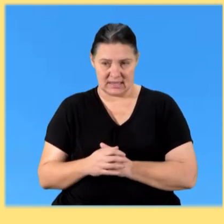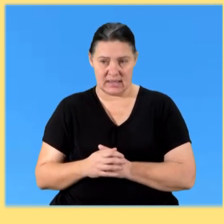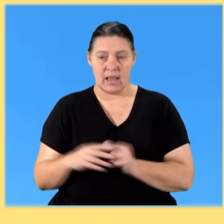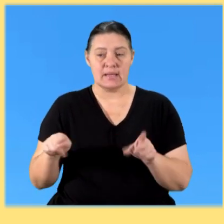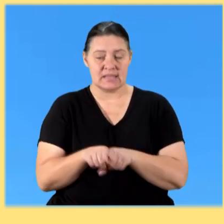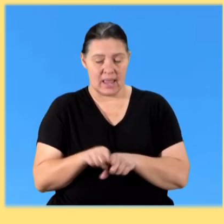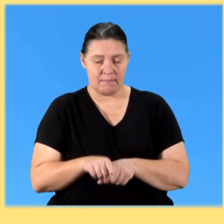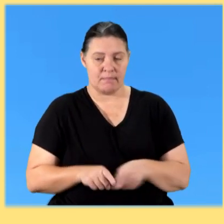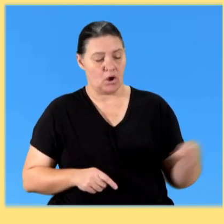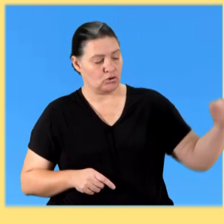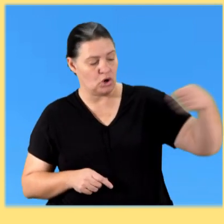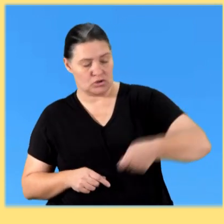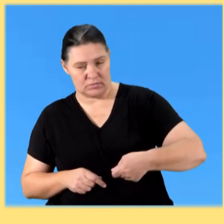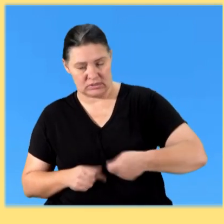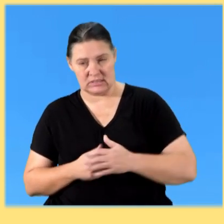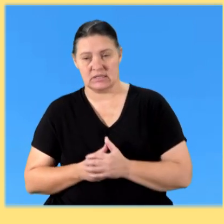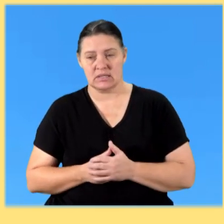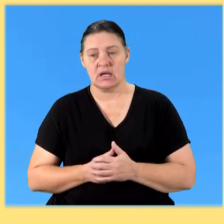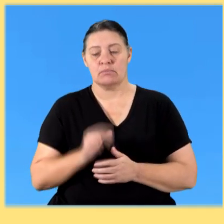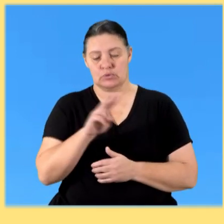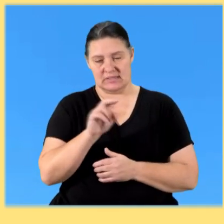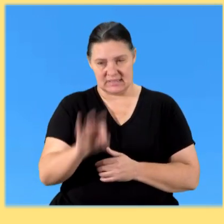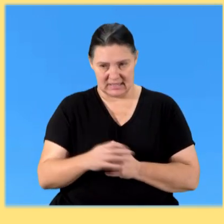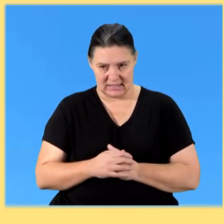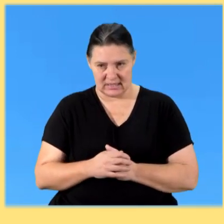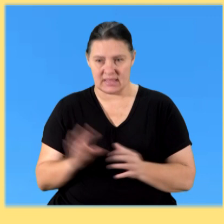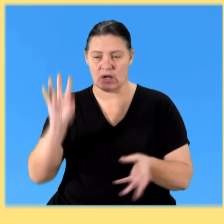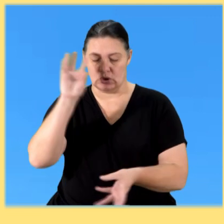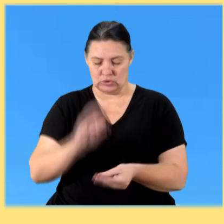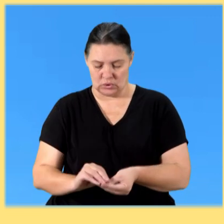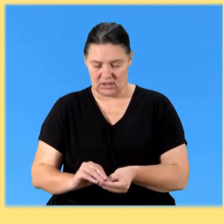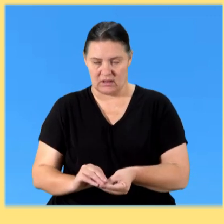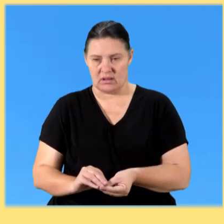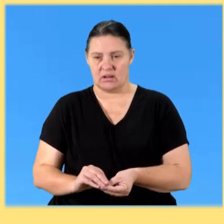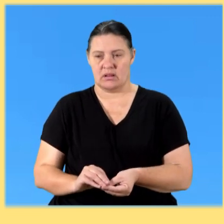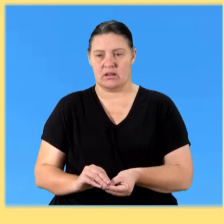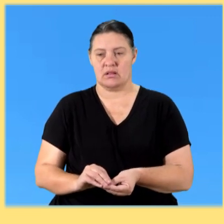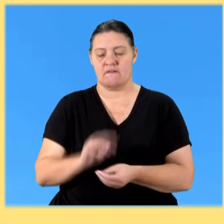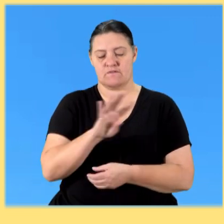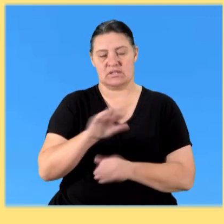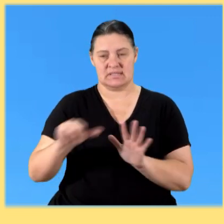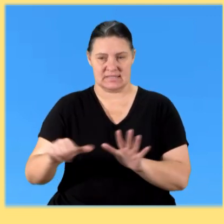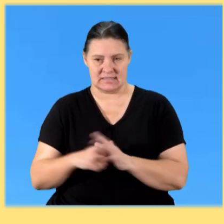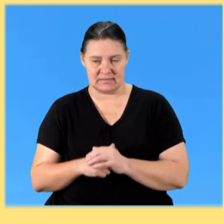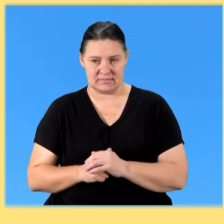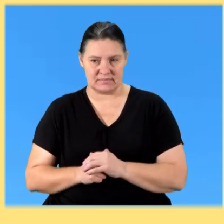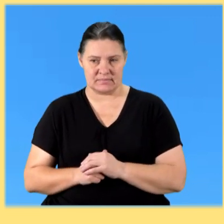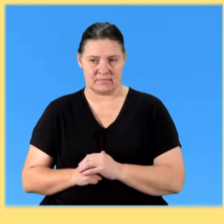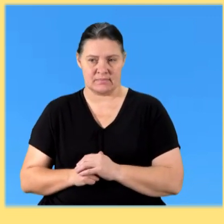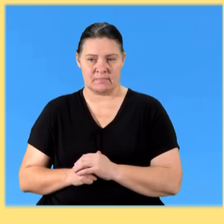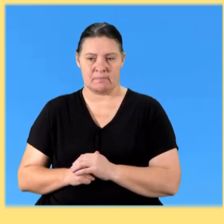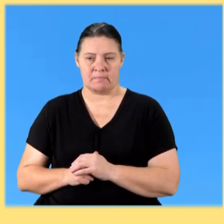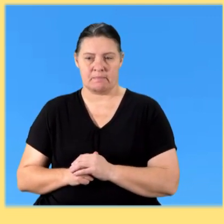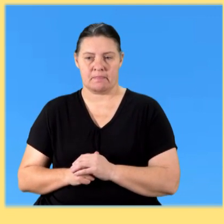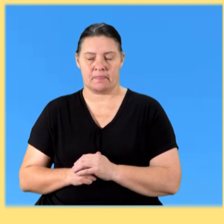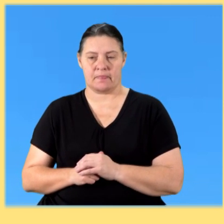as well as contribution. There is the contribution, 23. Then the total becomes 46.